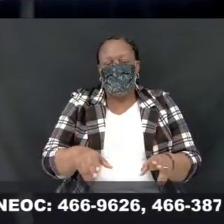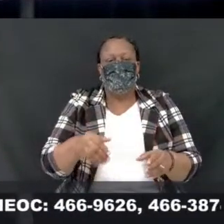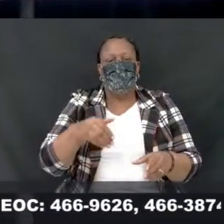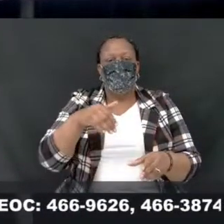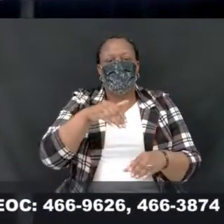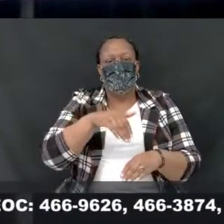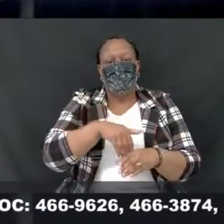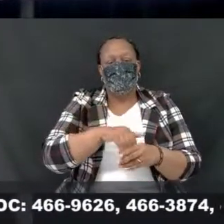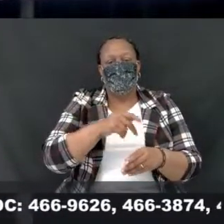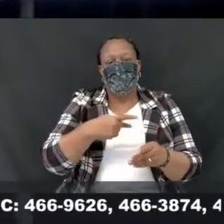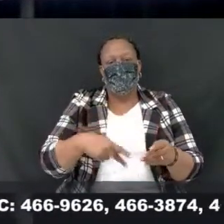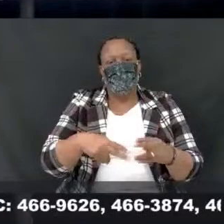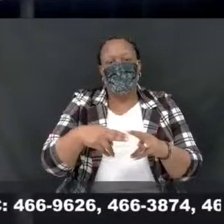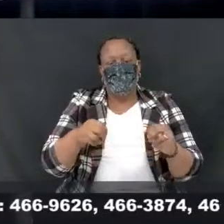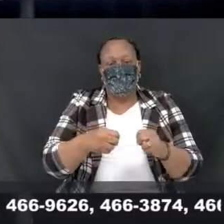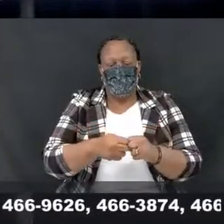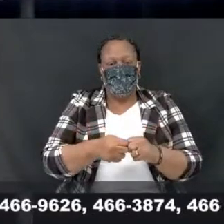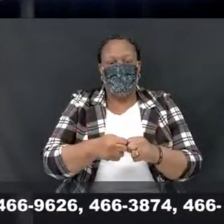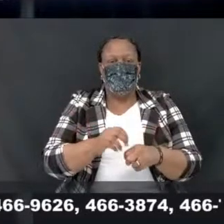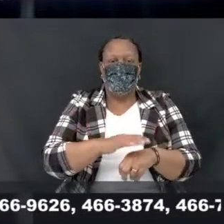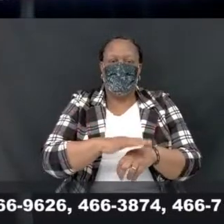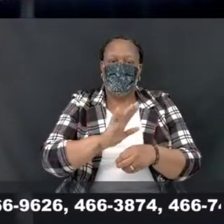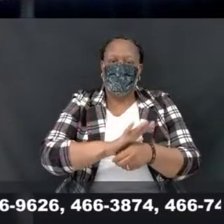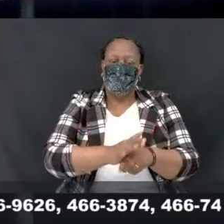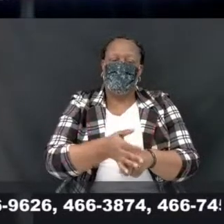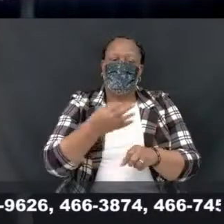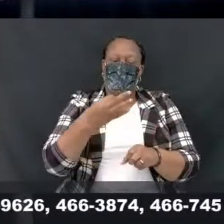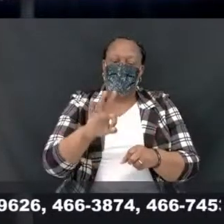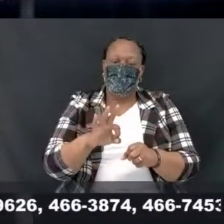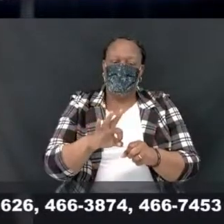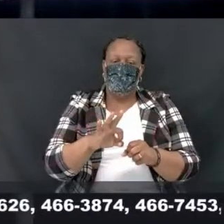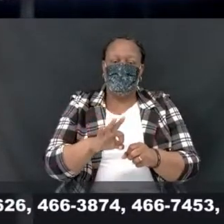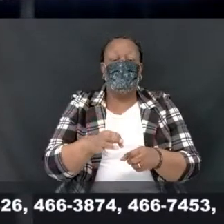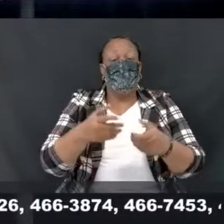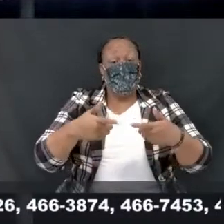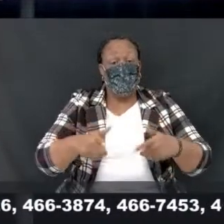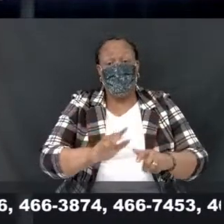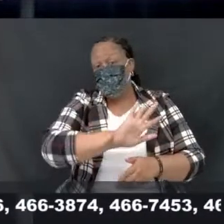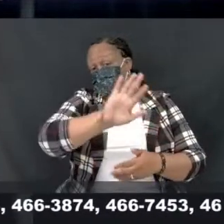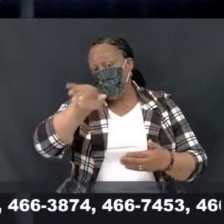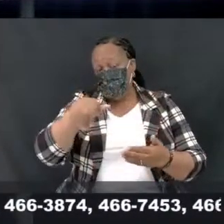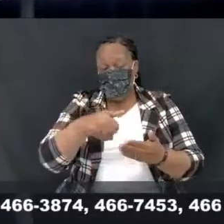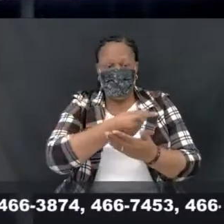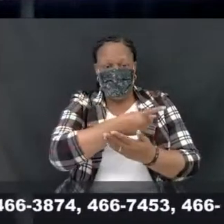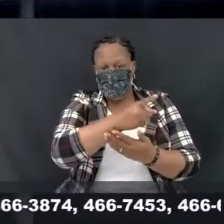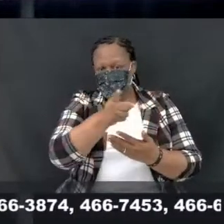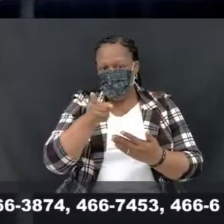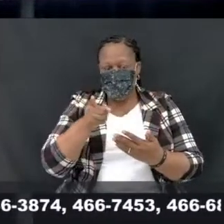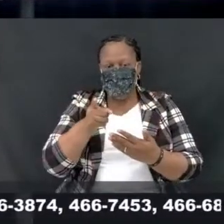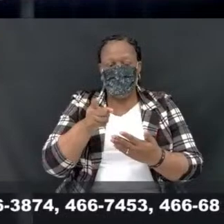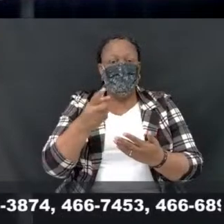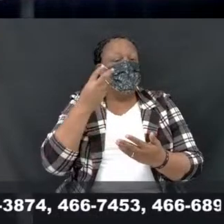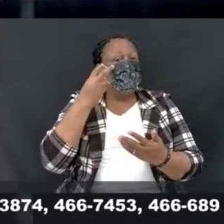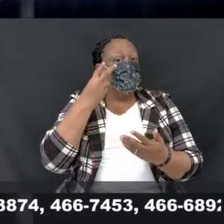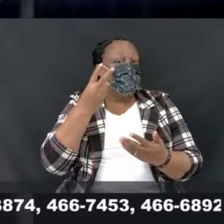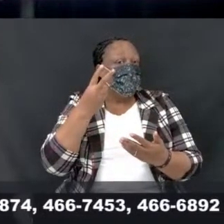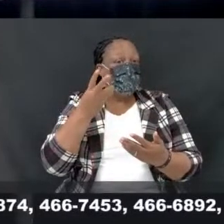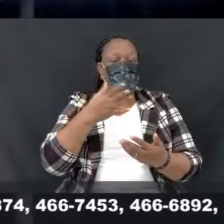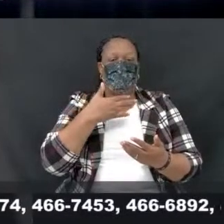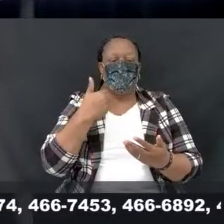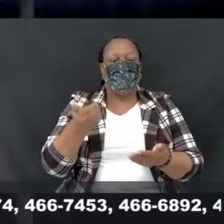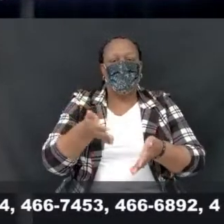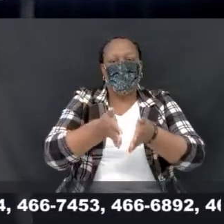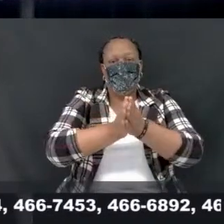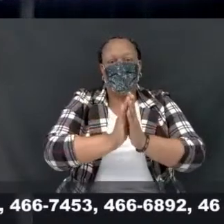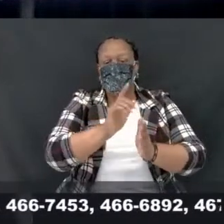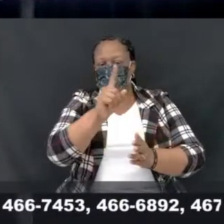the COVID-19 pandemic, as well as it affords you, our listeners, an opportunity to seek further